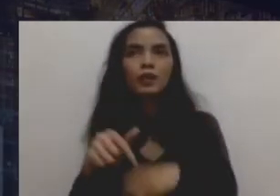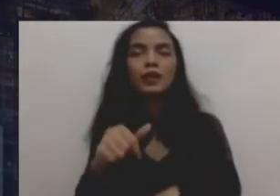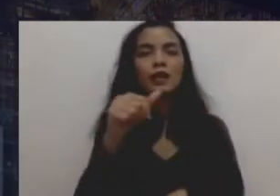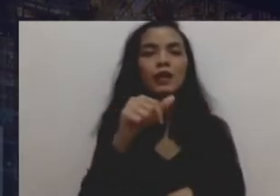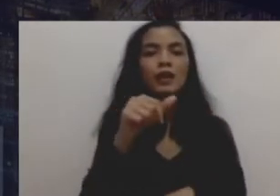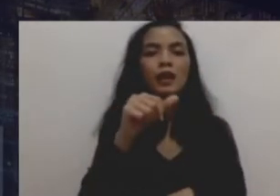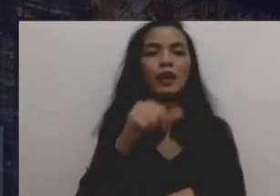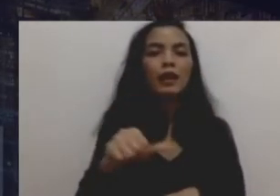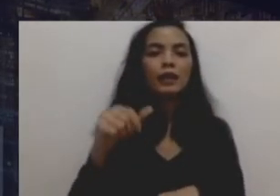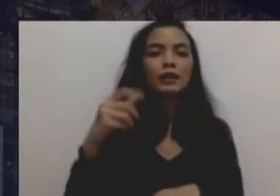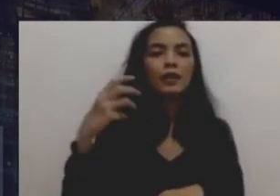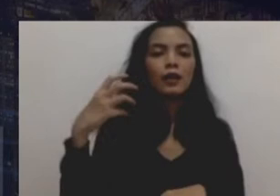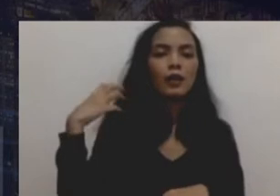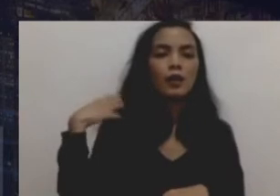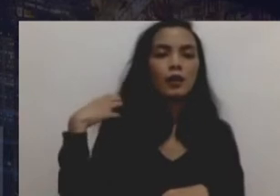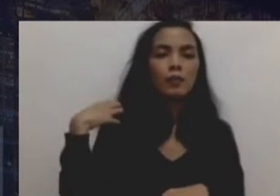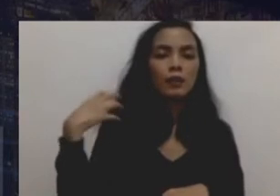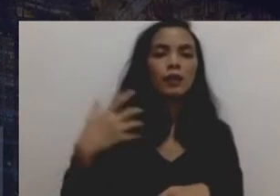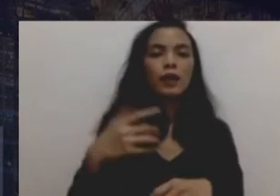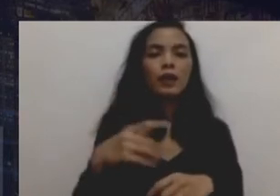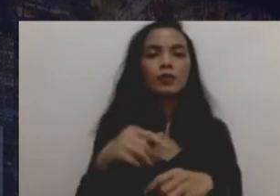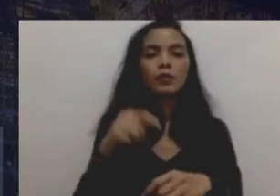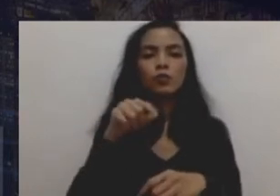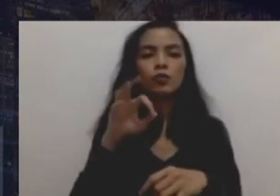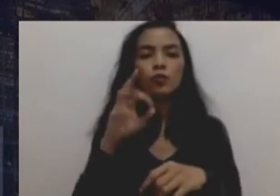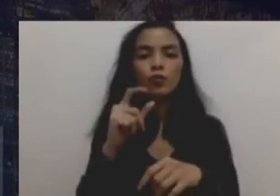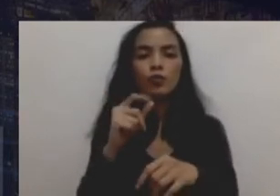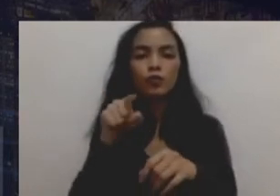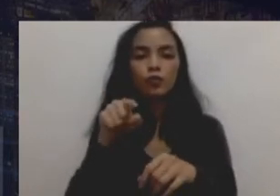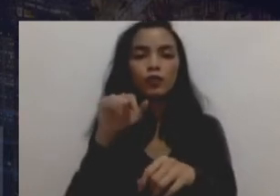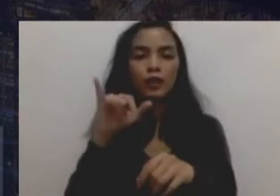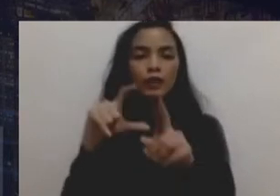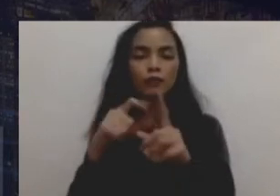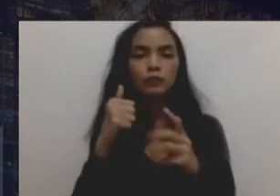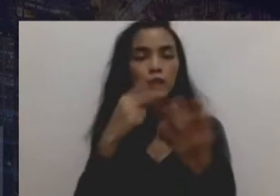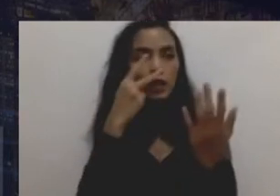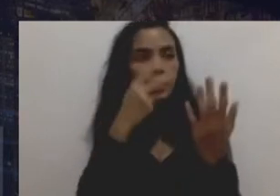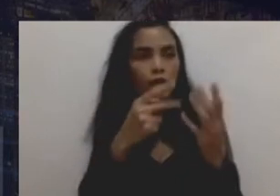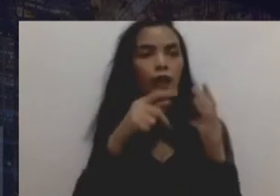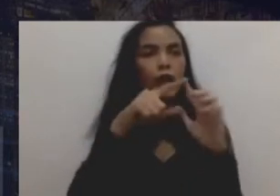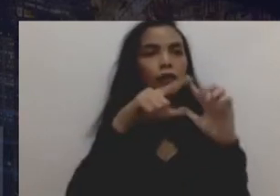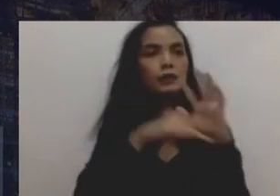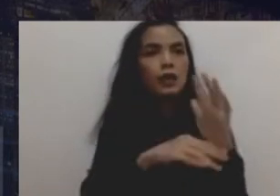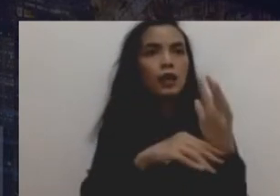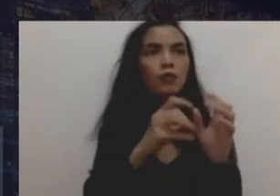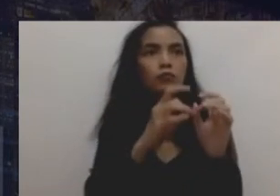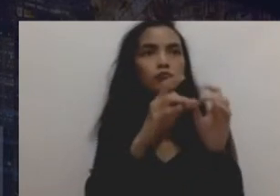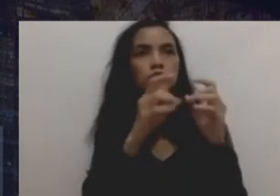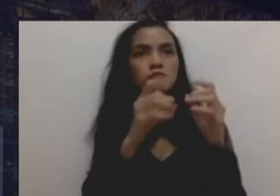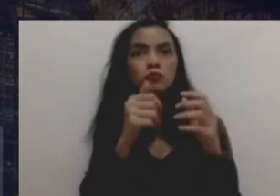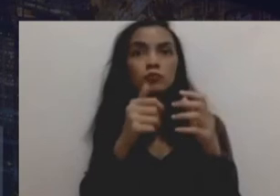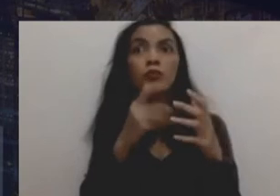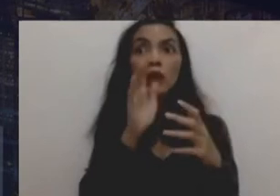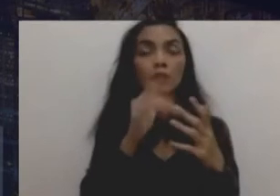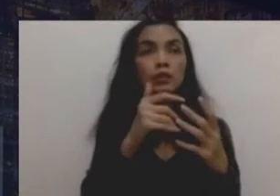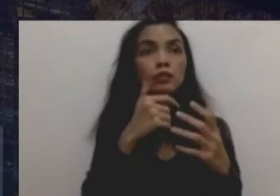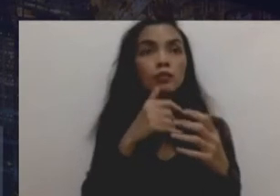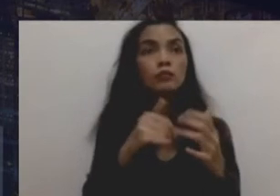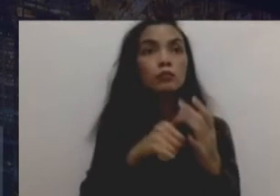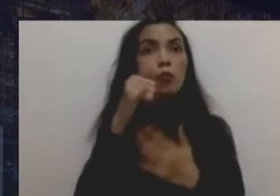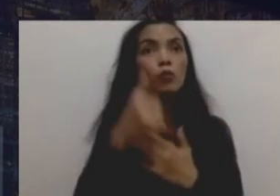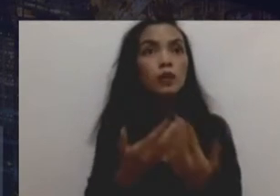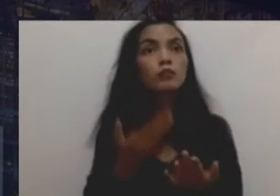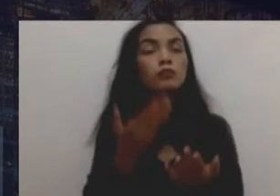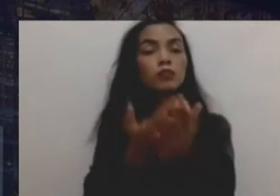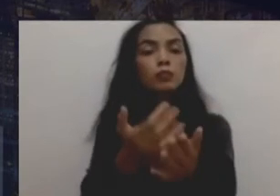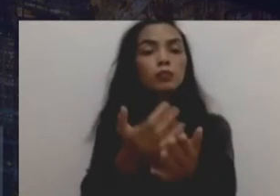www.atamerica.or.id. Go to collaborate with us and choose create an event. All event proposals coming to us will be reviewed and your event might be featured